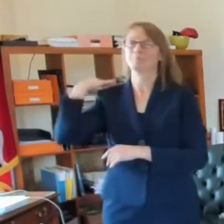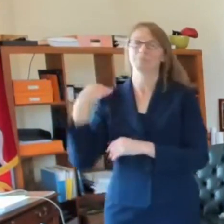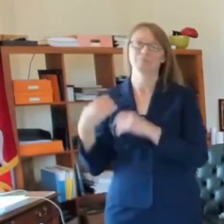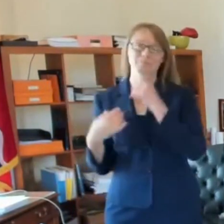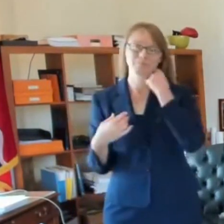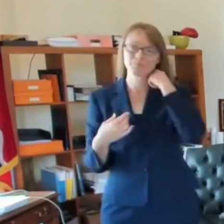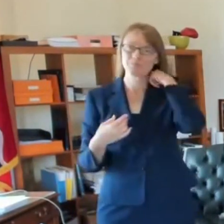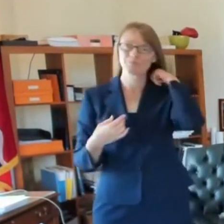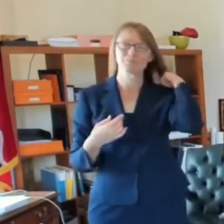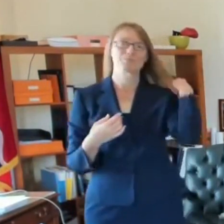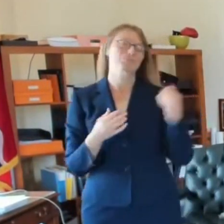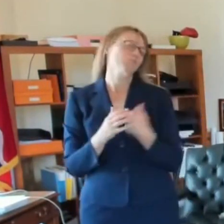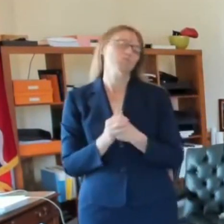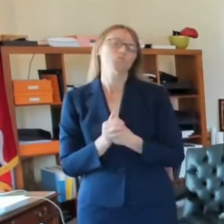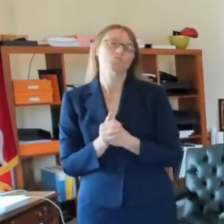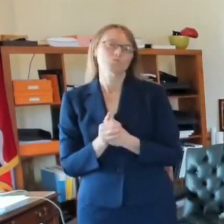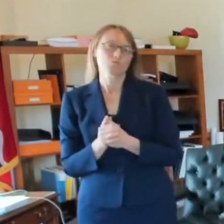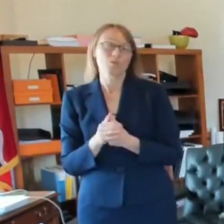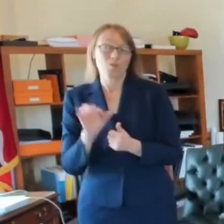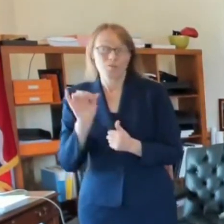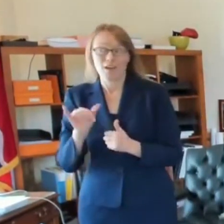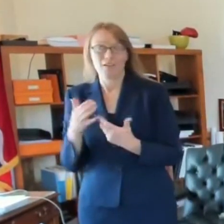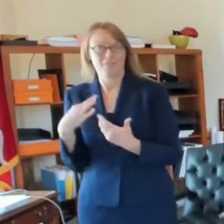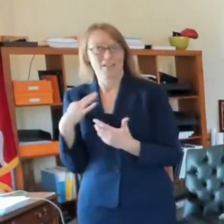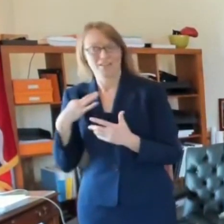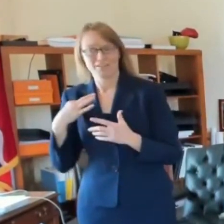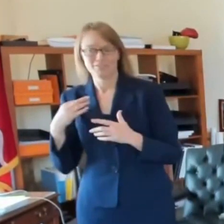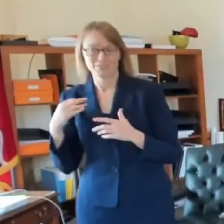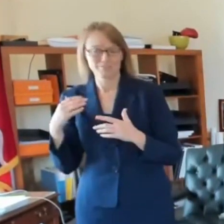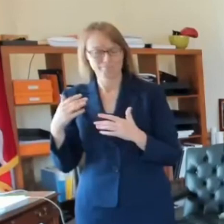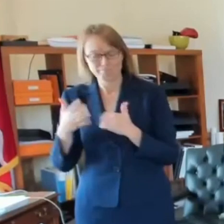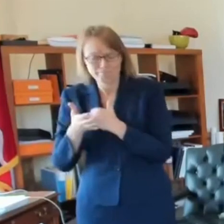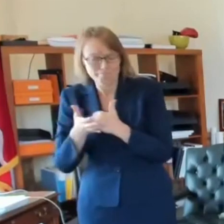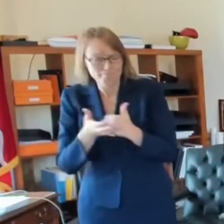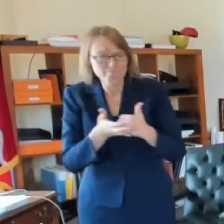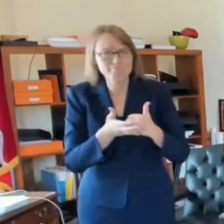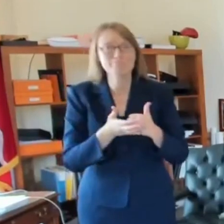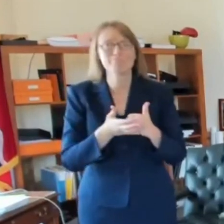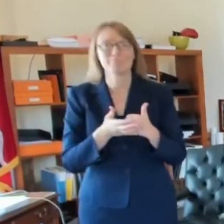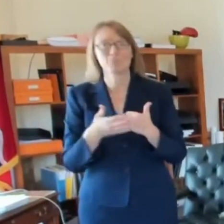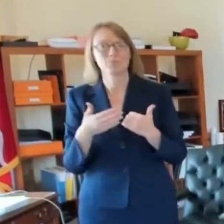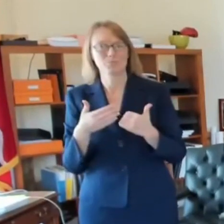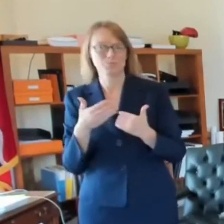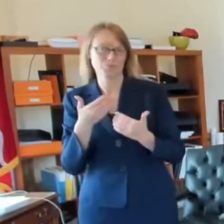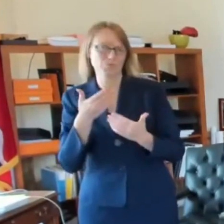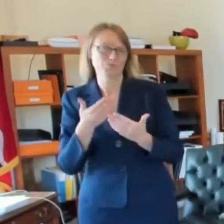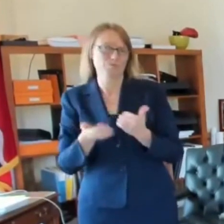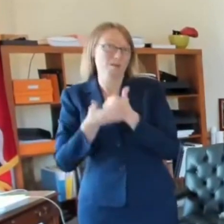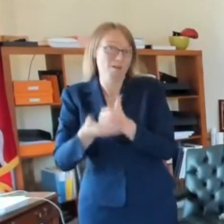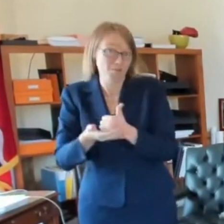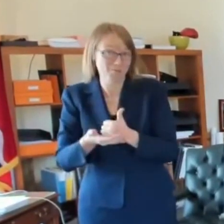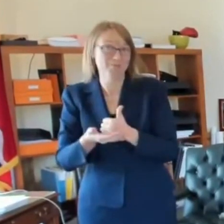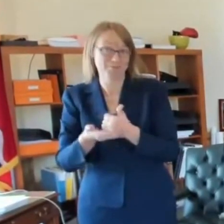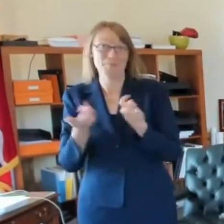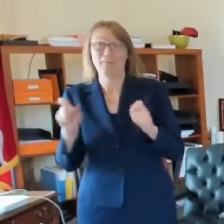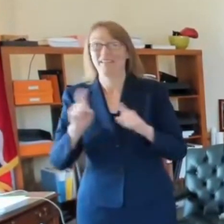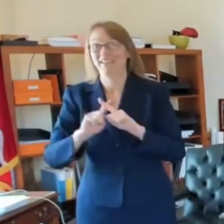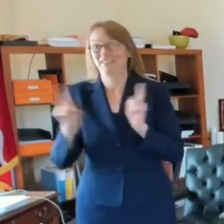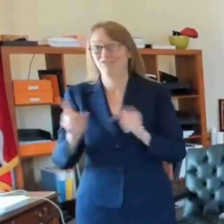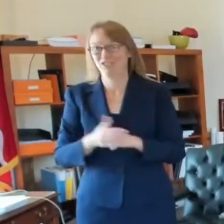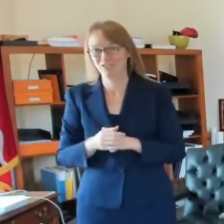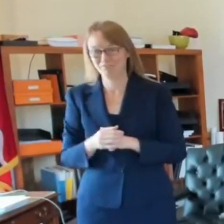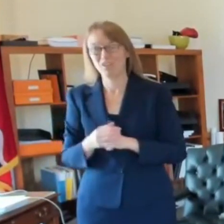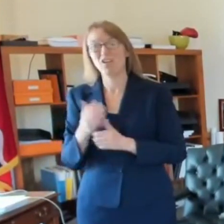it really makes a difference. We all know that, trash begets more trash. So I